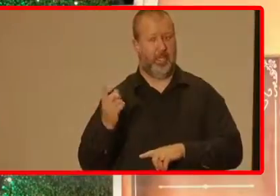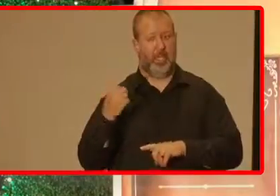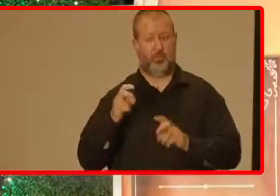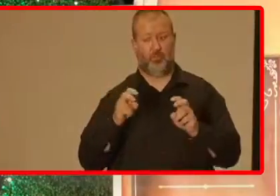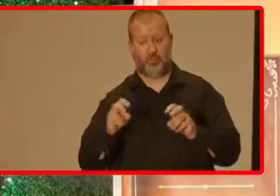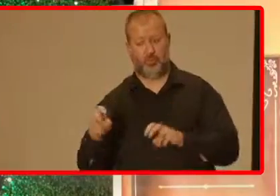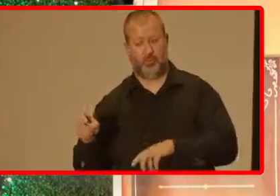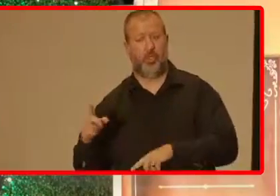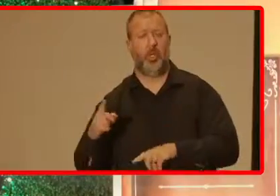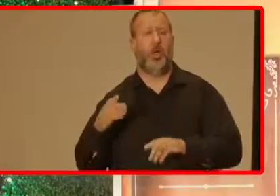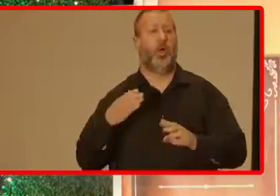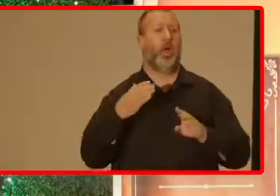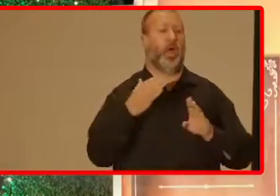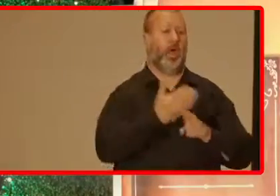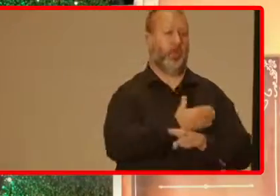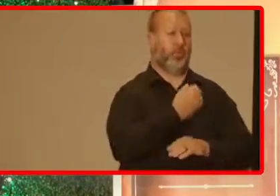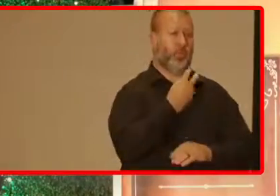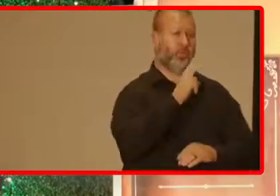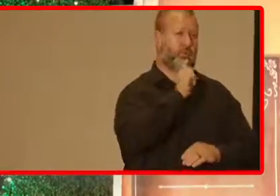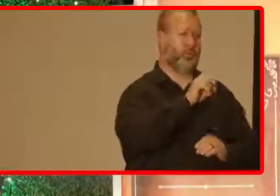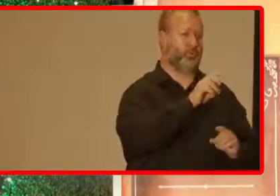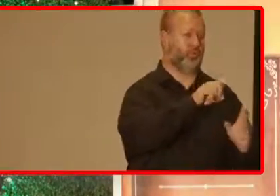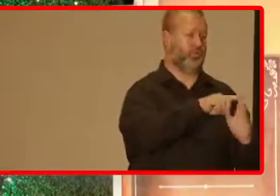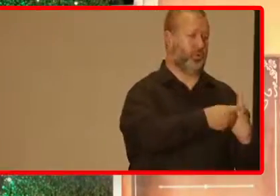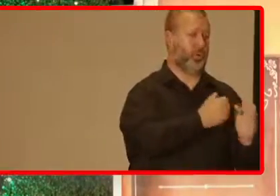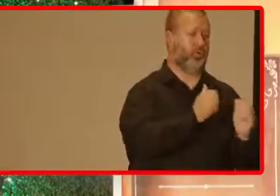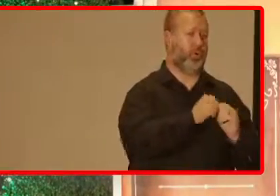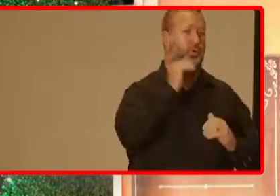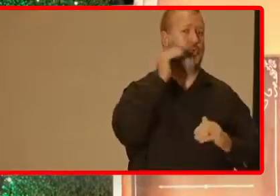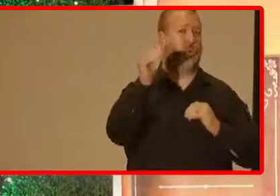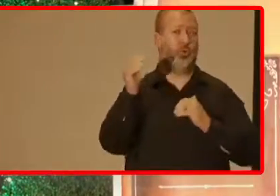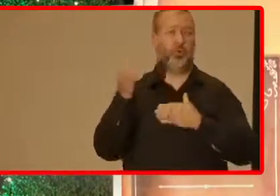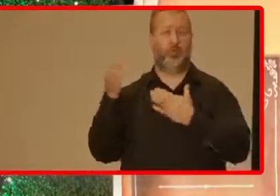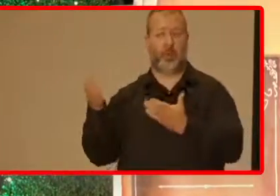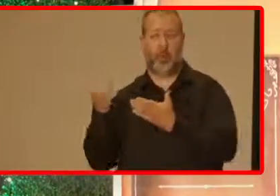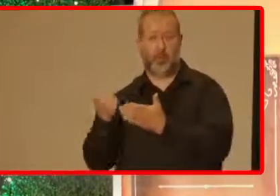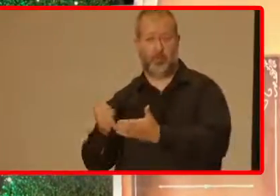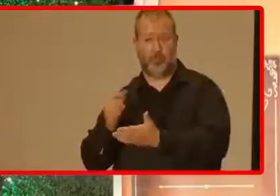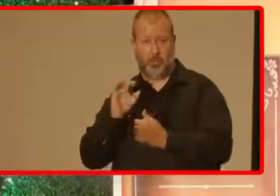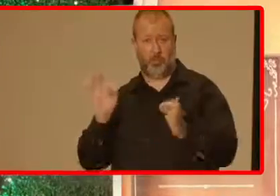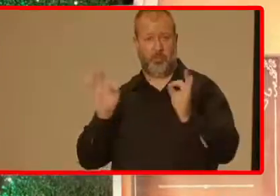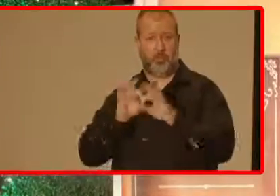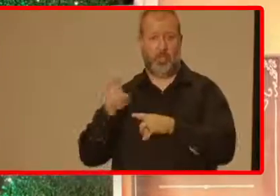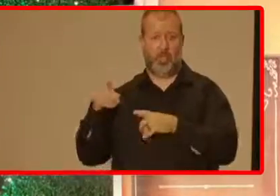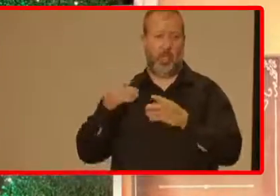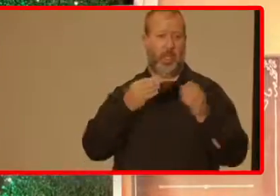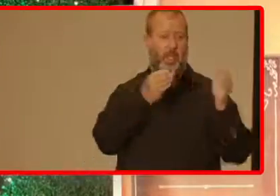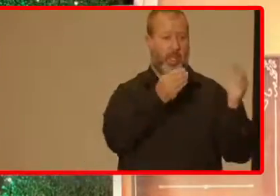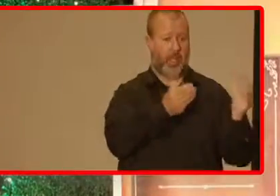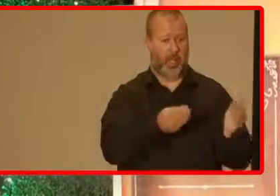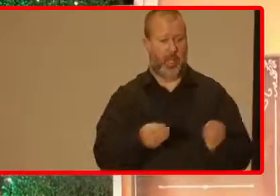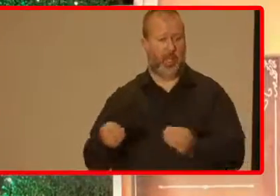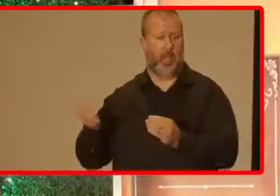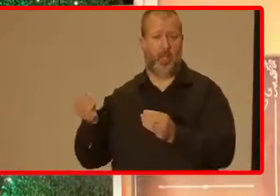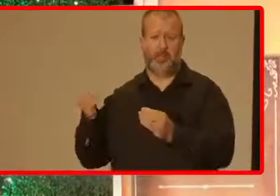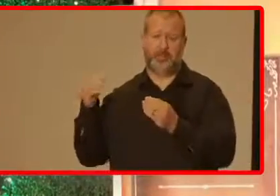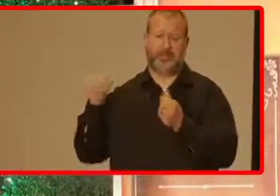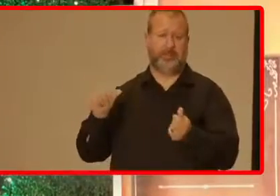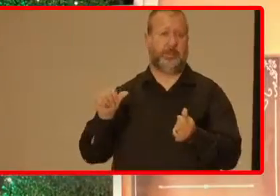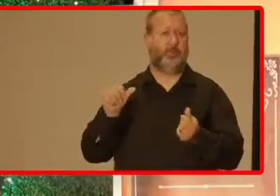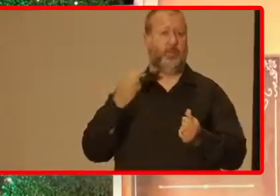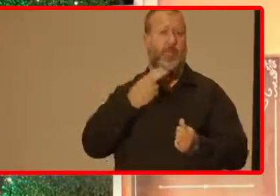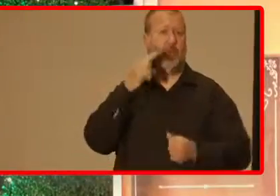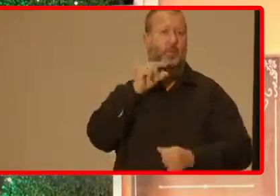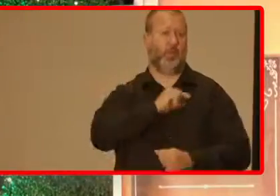happening, but starting at the age of 12 and working with our adult providers to make sure that there's a seamless transition to high-quality care